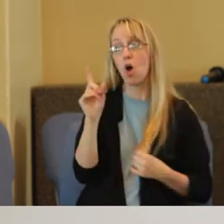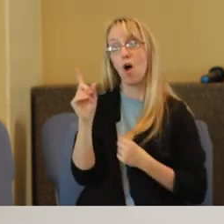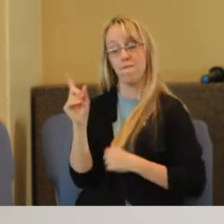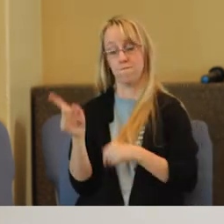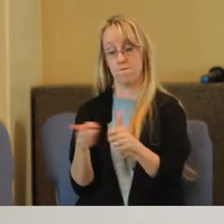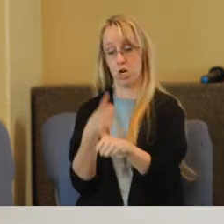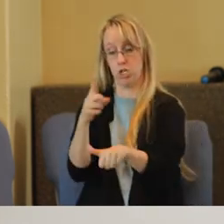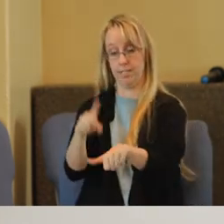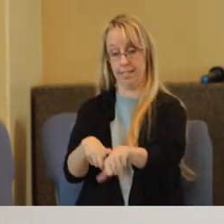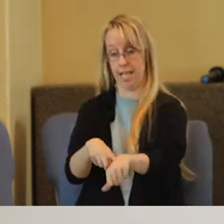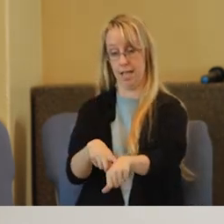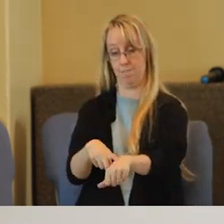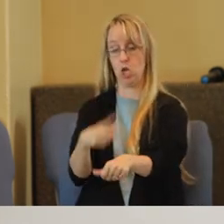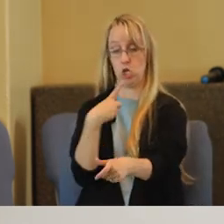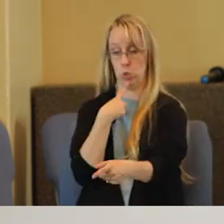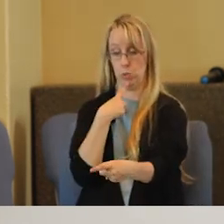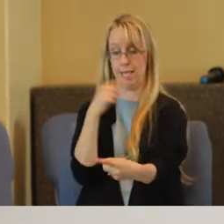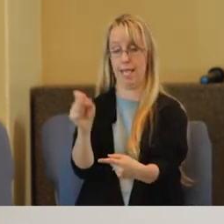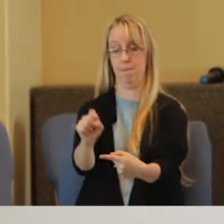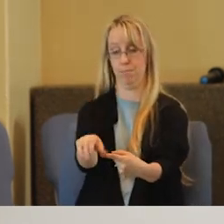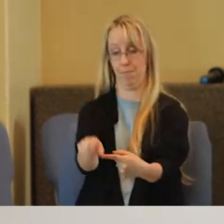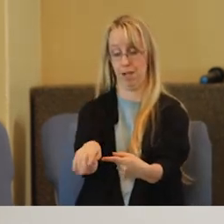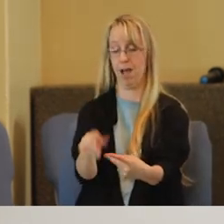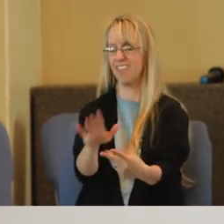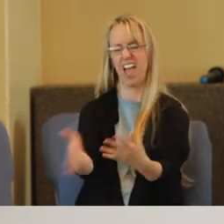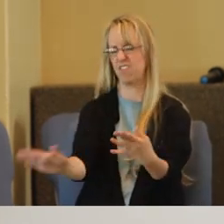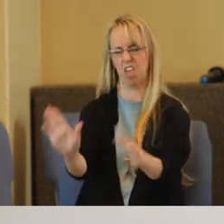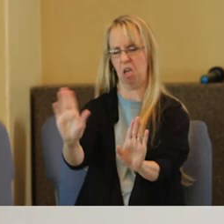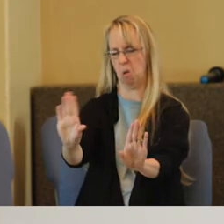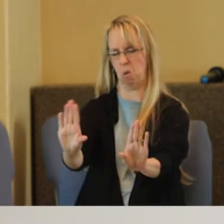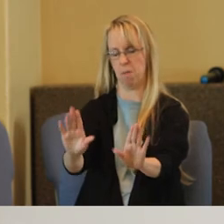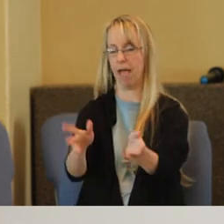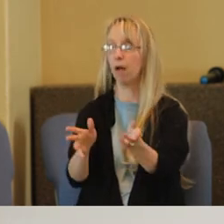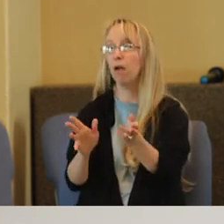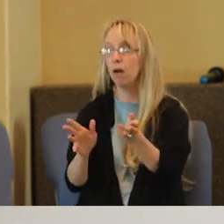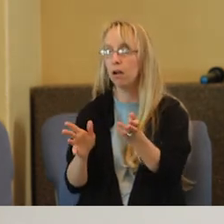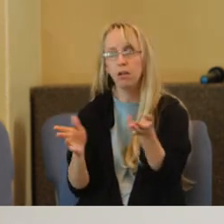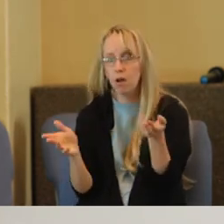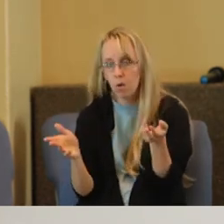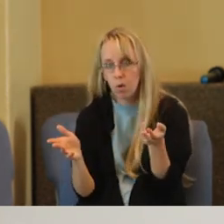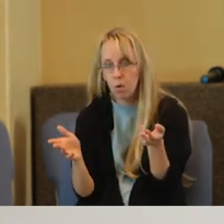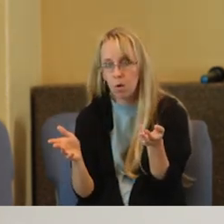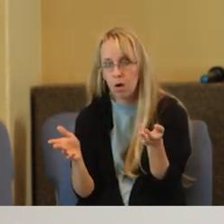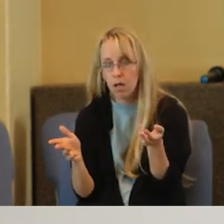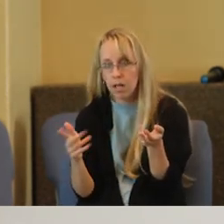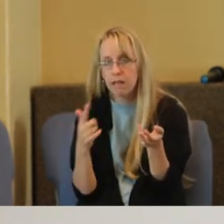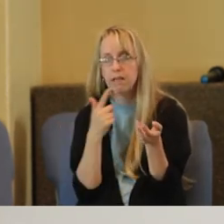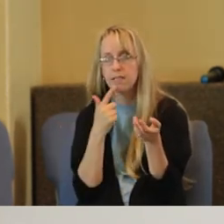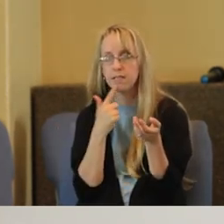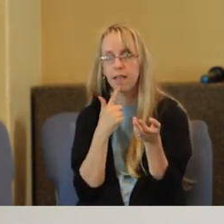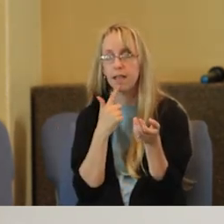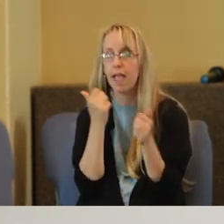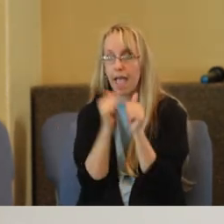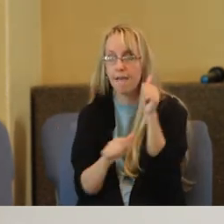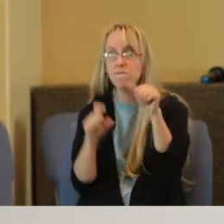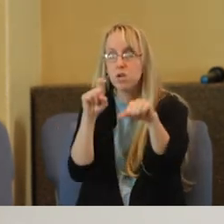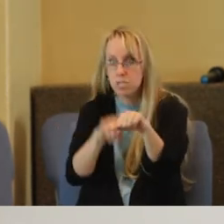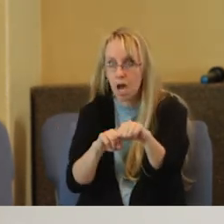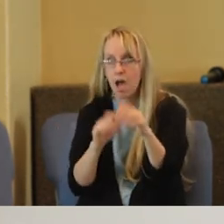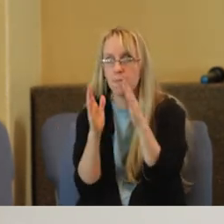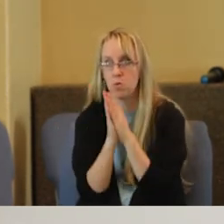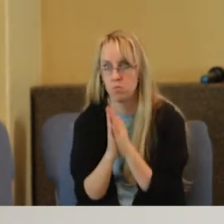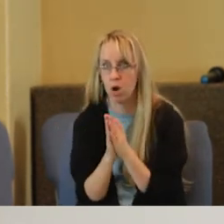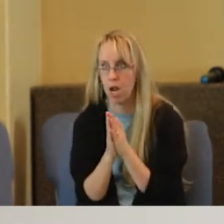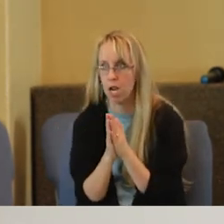this. And then after that, you don't need to worry about that. I think he's saying, hey, Mike, every time that you pray,